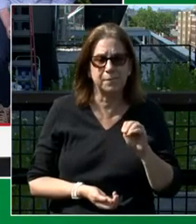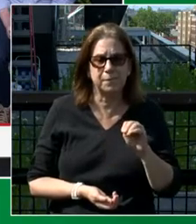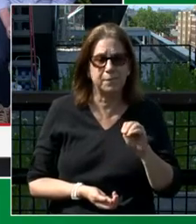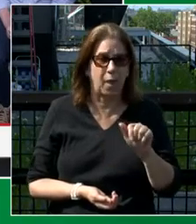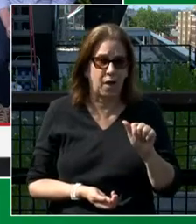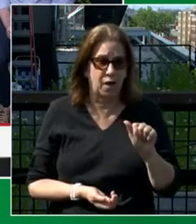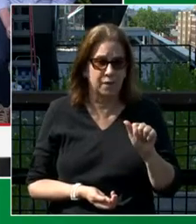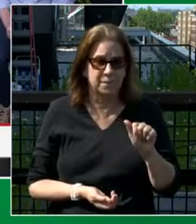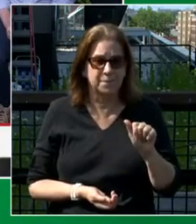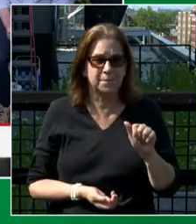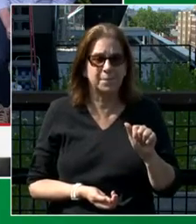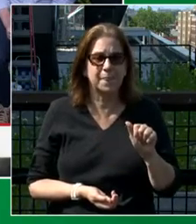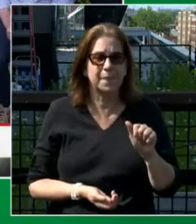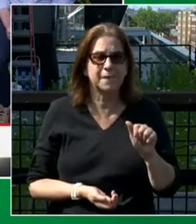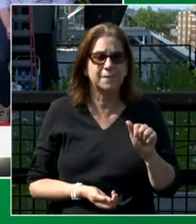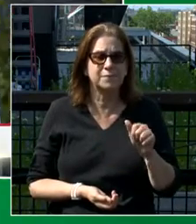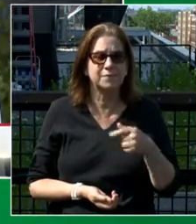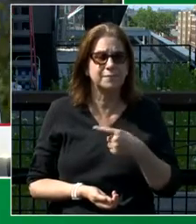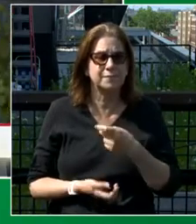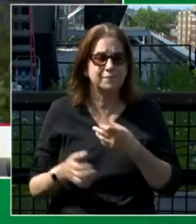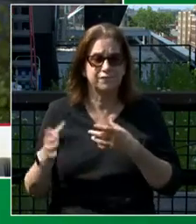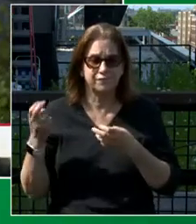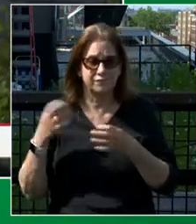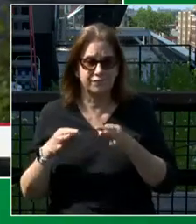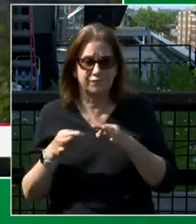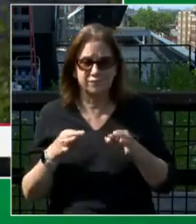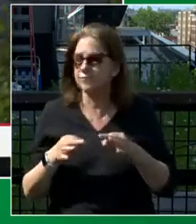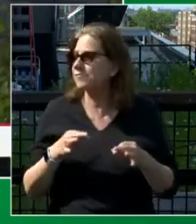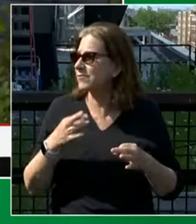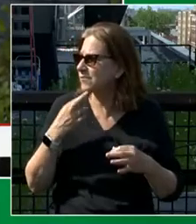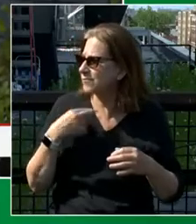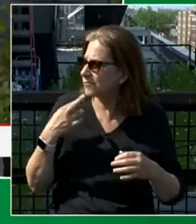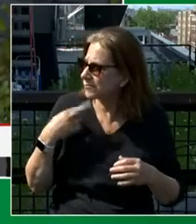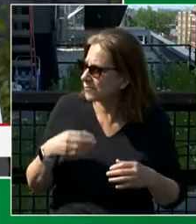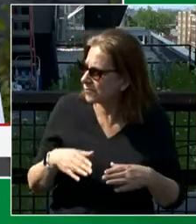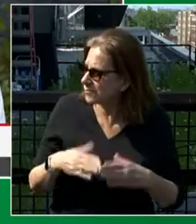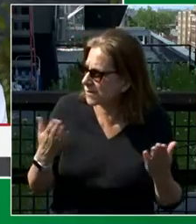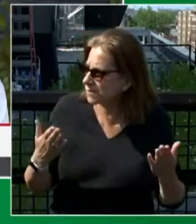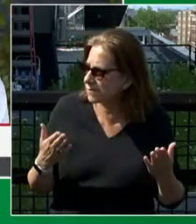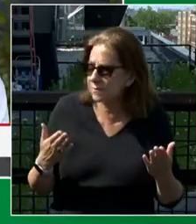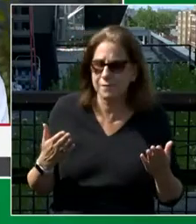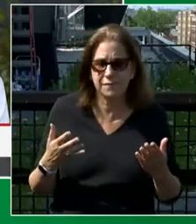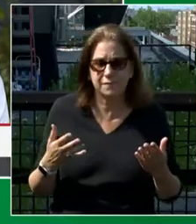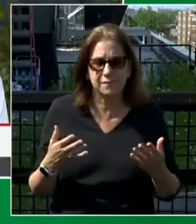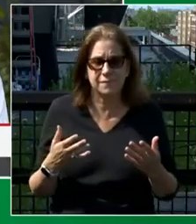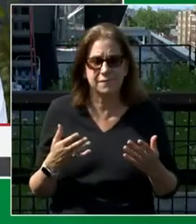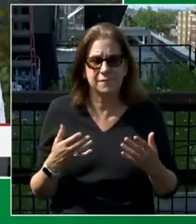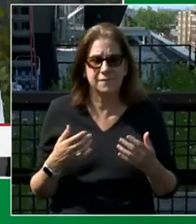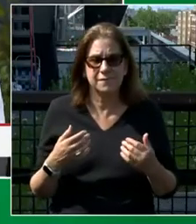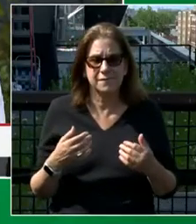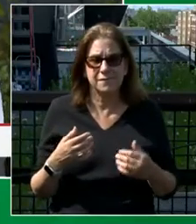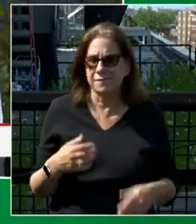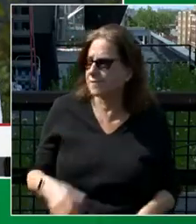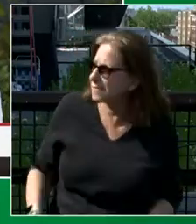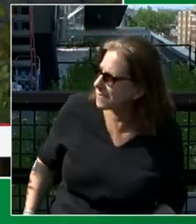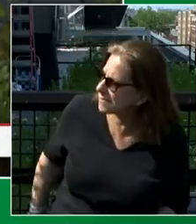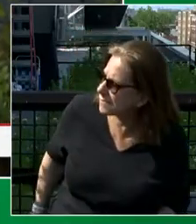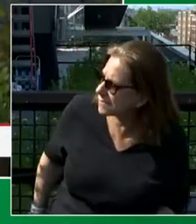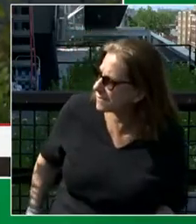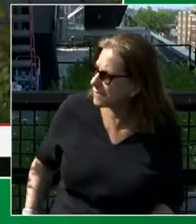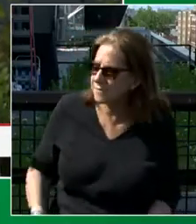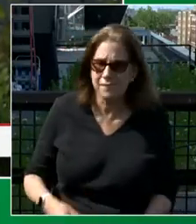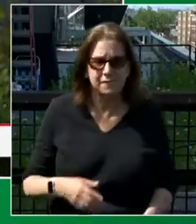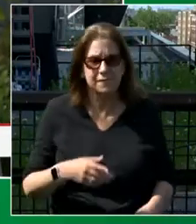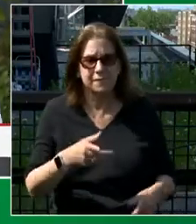Danger is a product of the pandemic, but it's our version of a Chinese takeout, and it's actually, we took